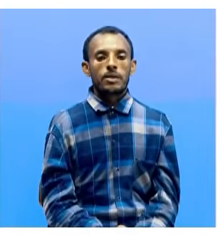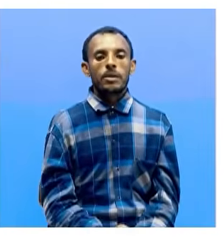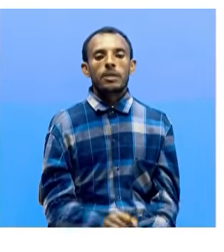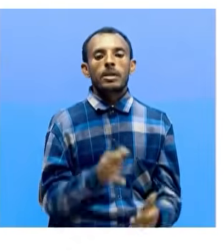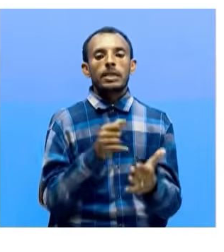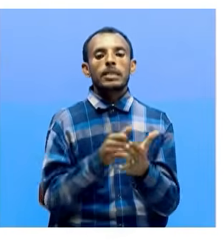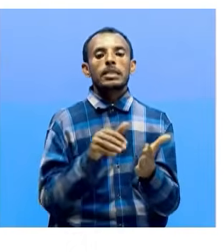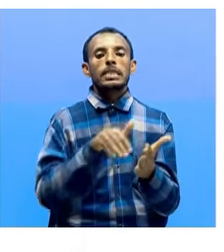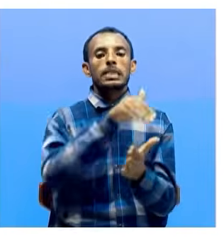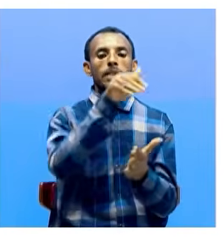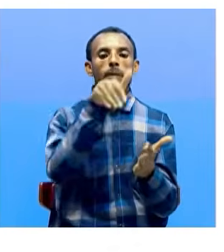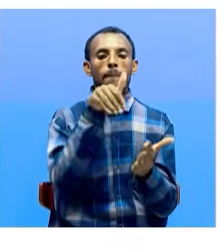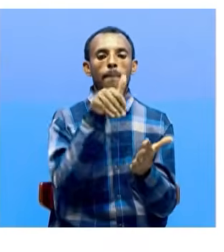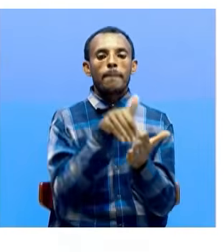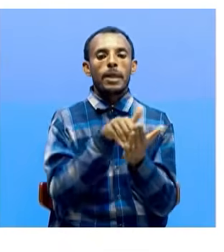the middle.